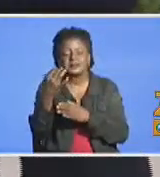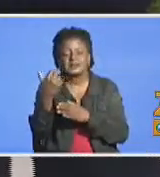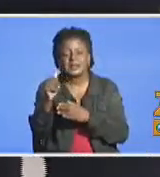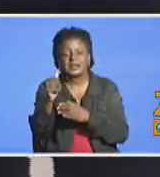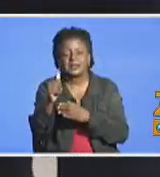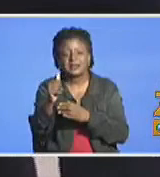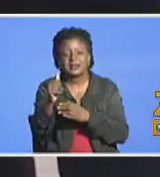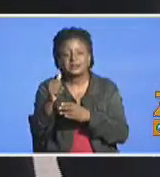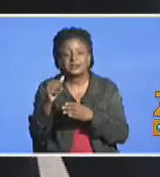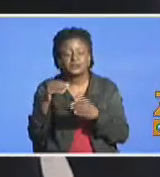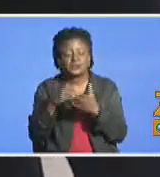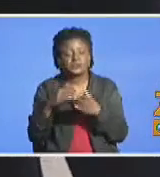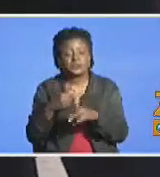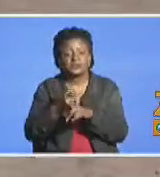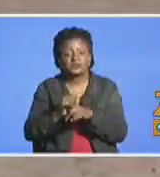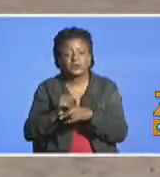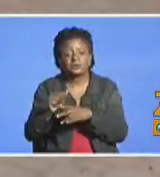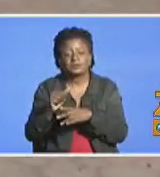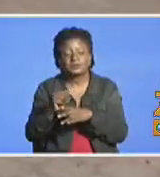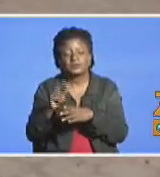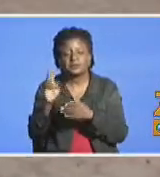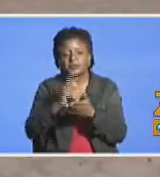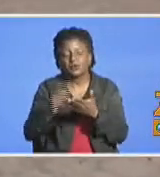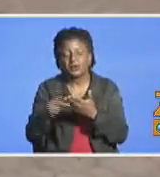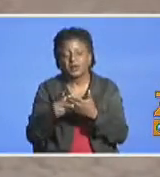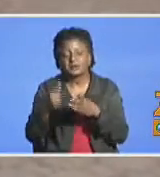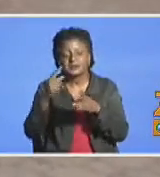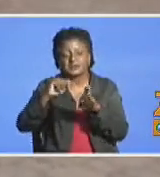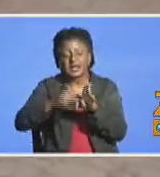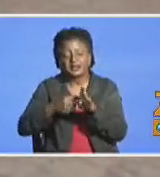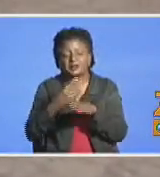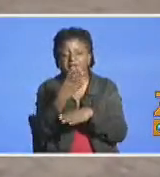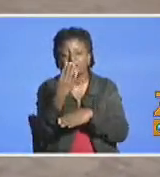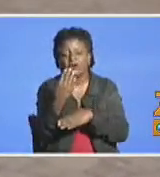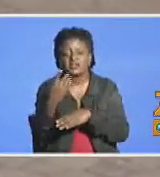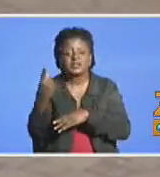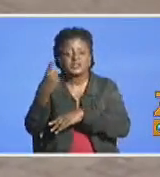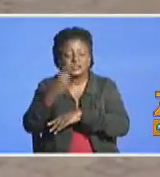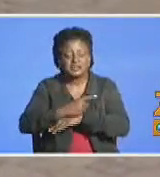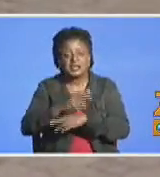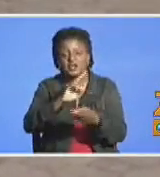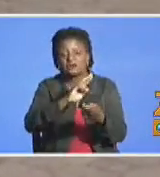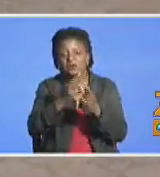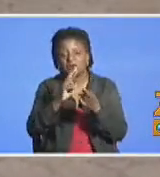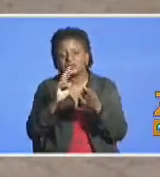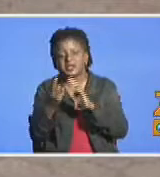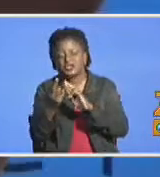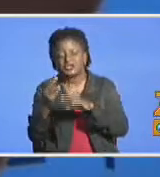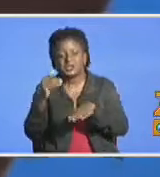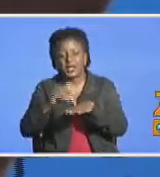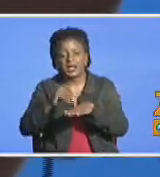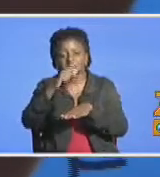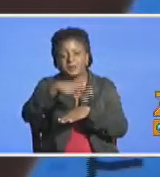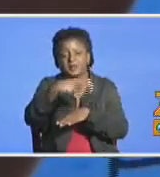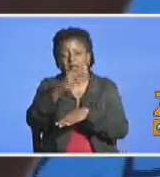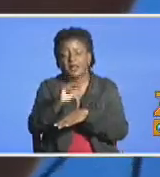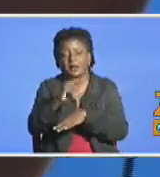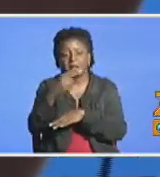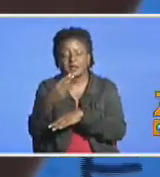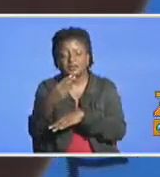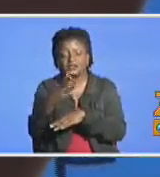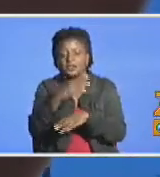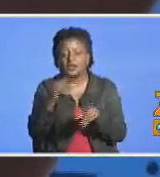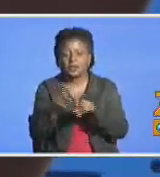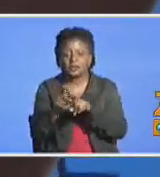a 14-week rotation starting with the Princess Margaret Hospital, and that logistics pertaining to the re-entry of the Bachelor of